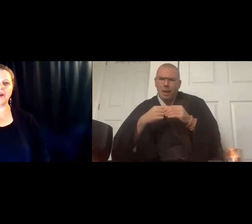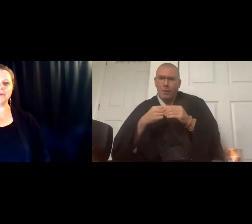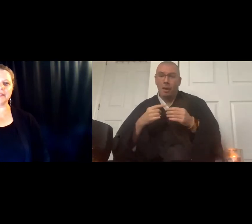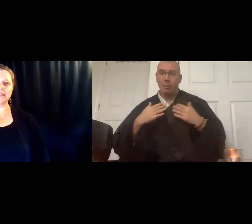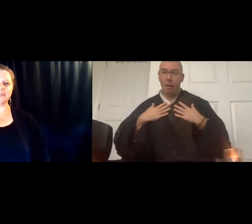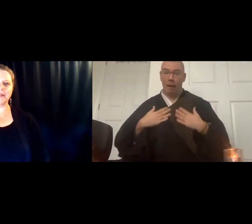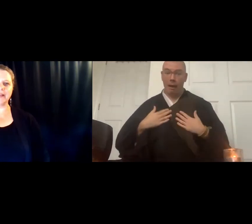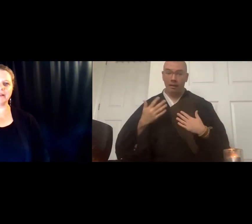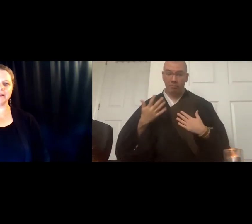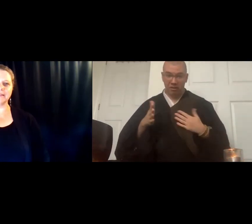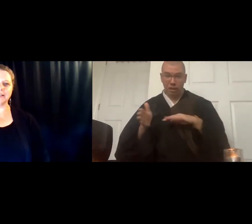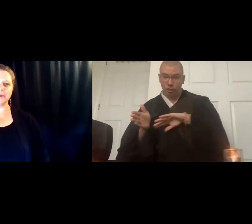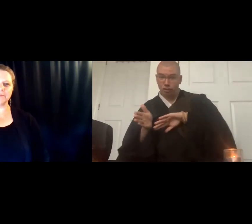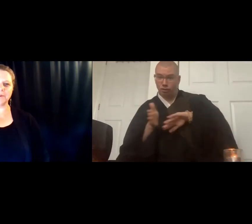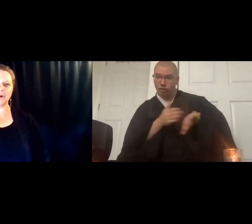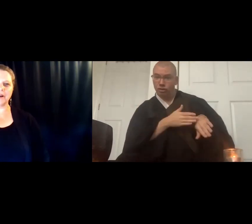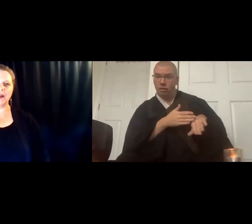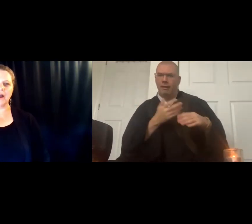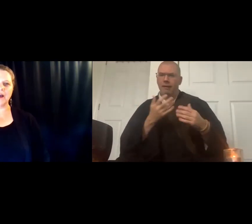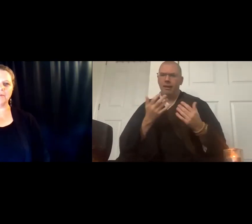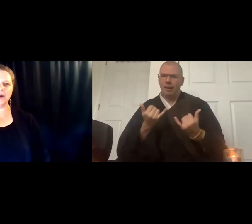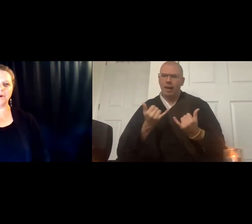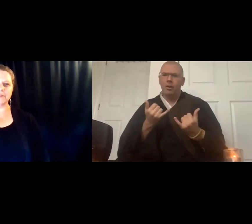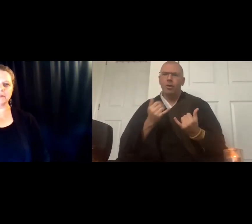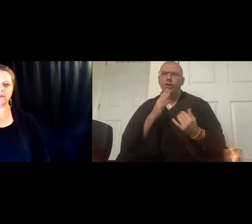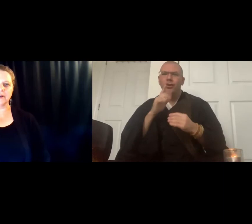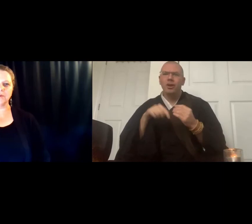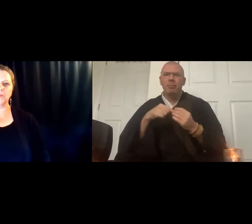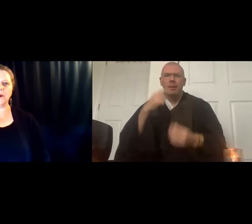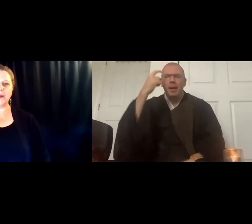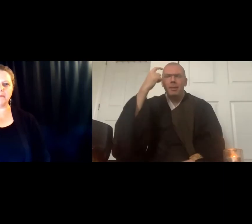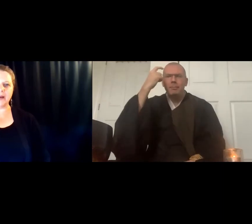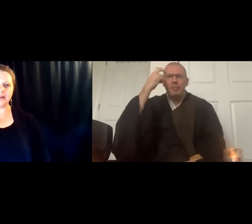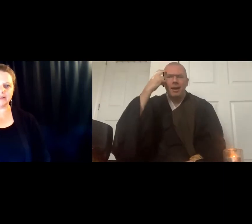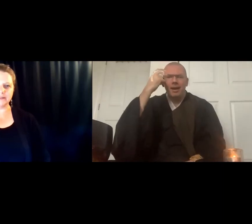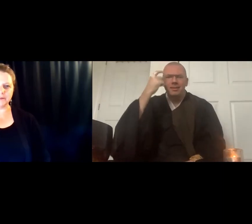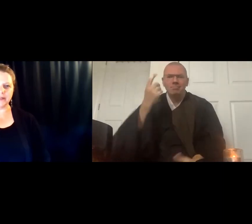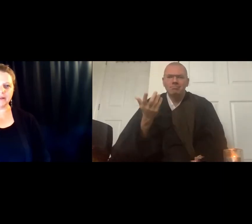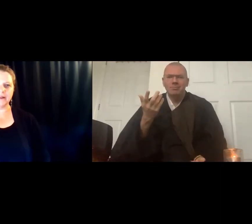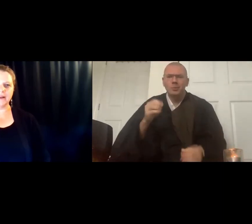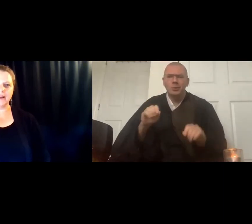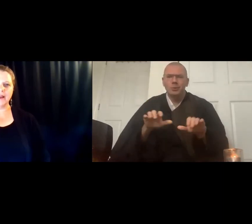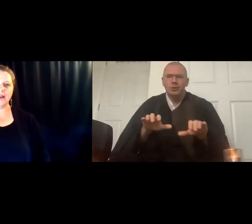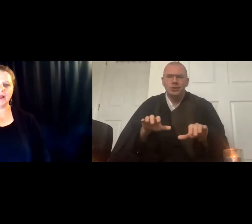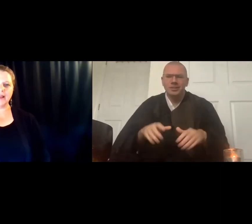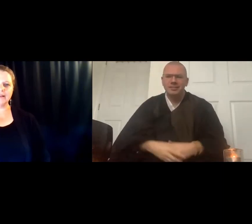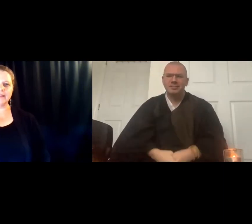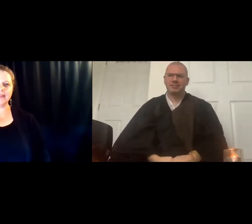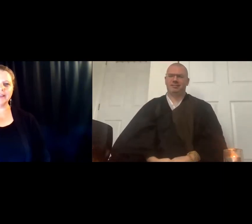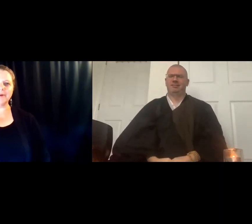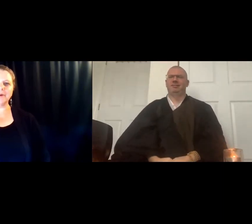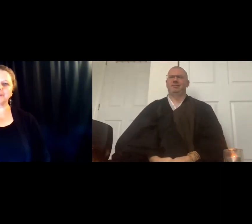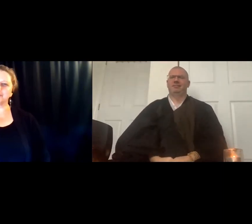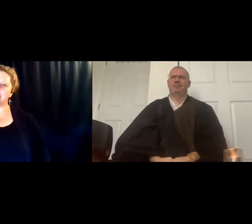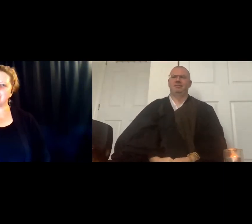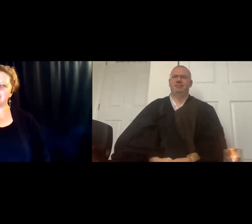So now I'm going to explain a little bit more about what my body is doing and